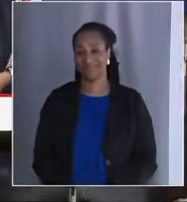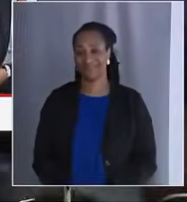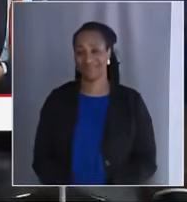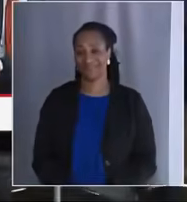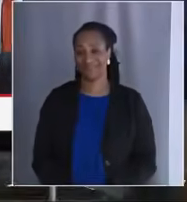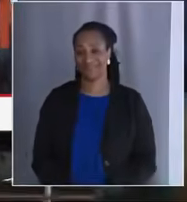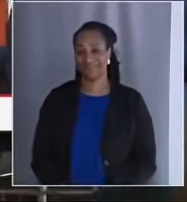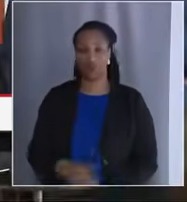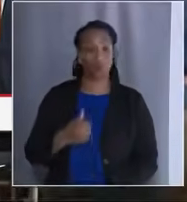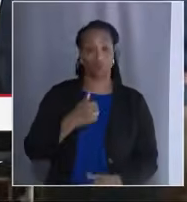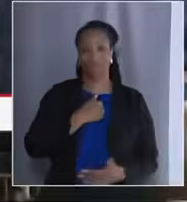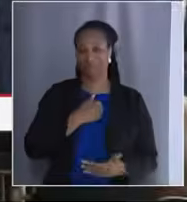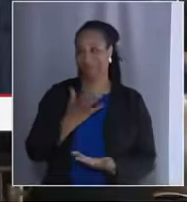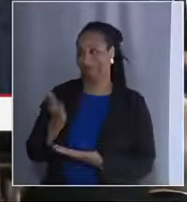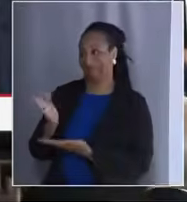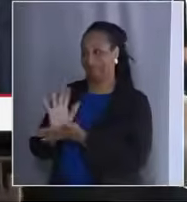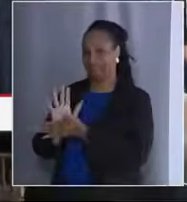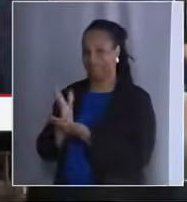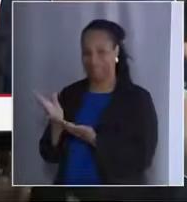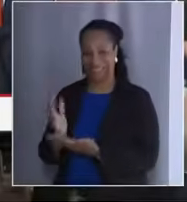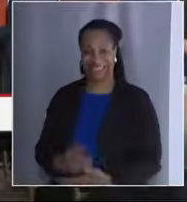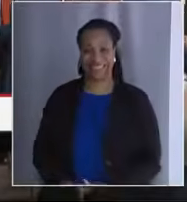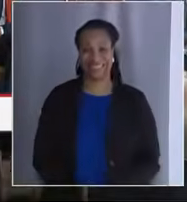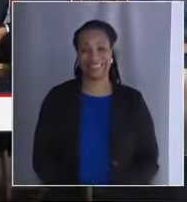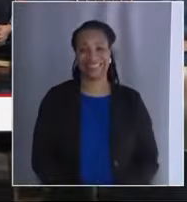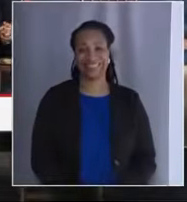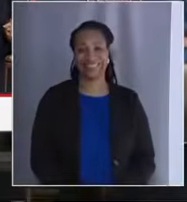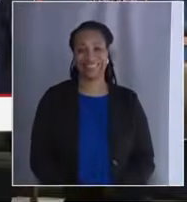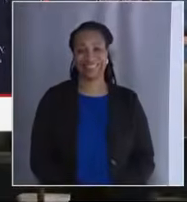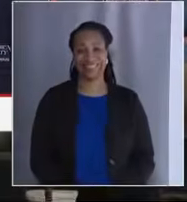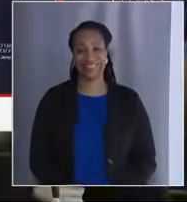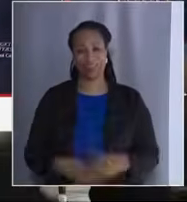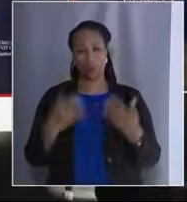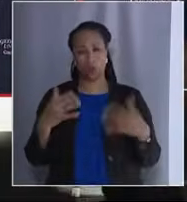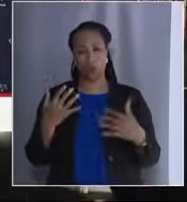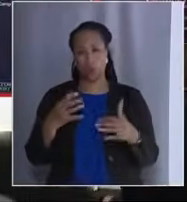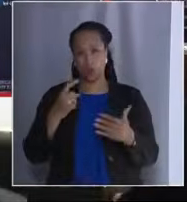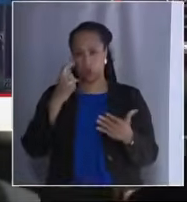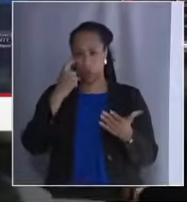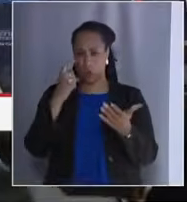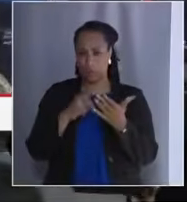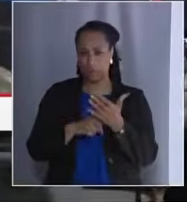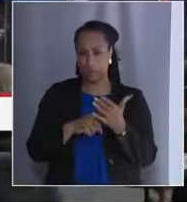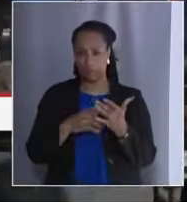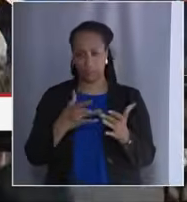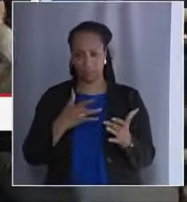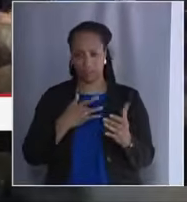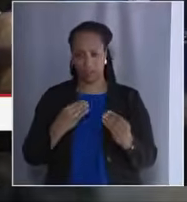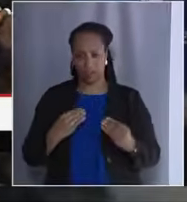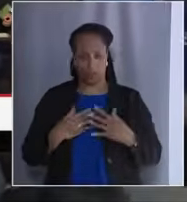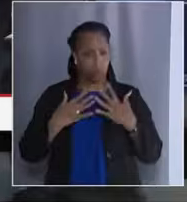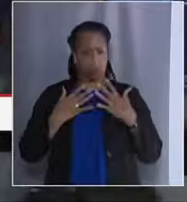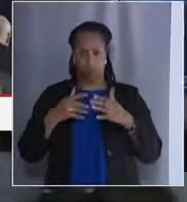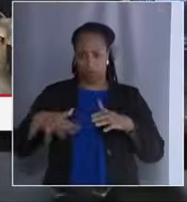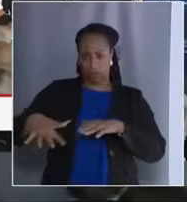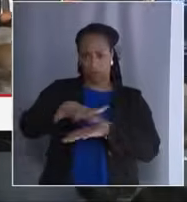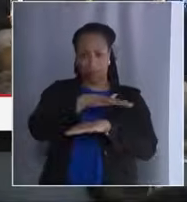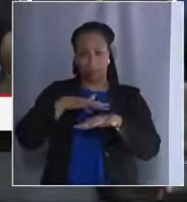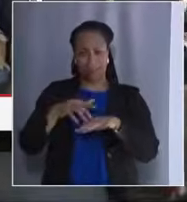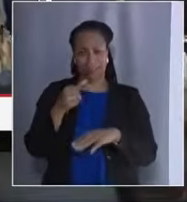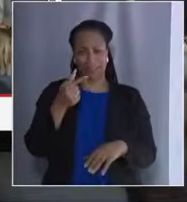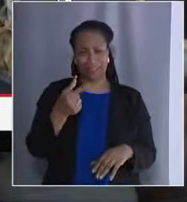please. We have noticed an immediate sense of being part of a larger Georgetown community. This cohesion is